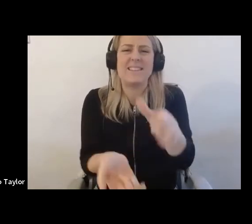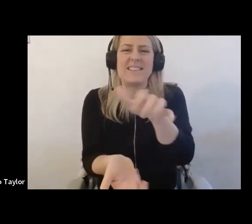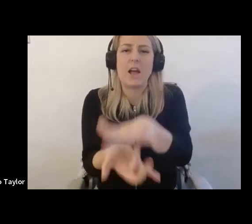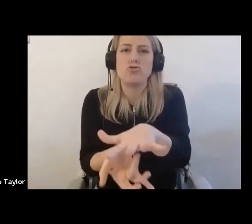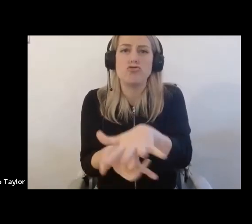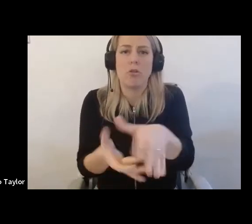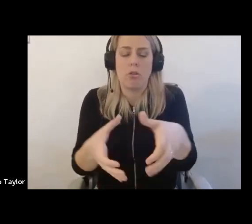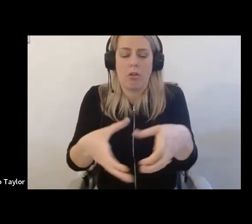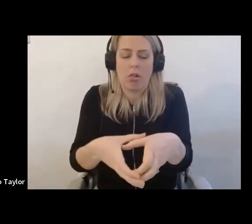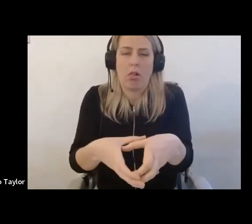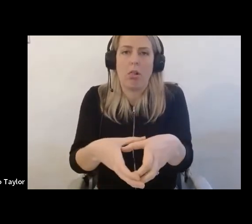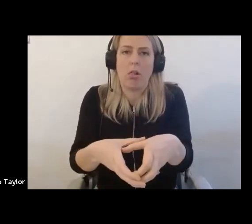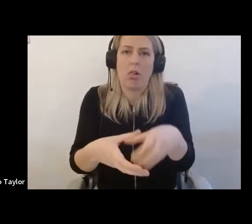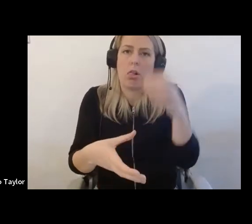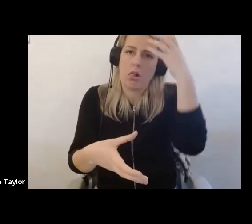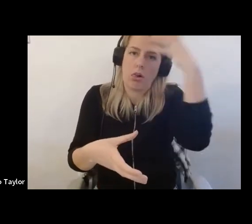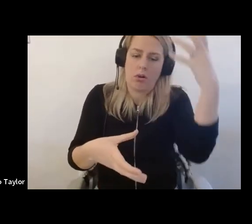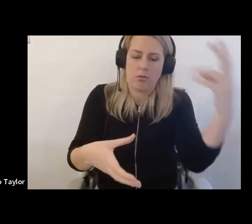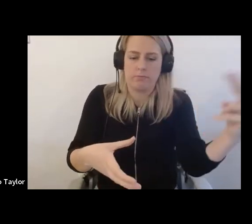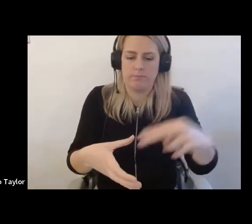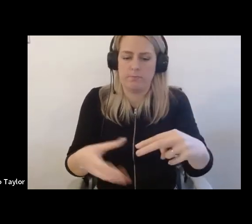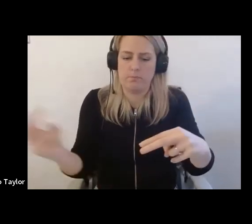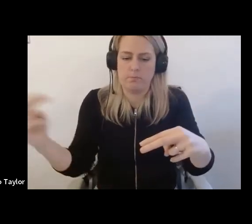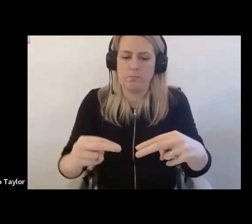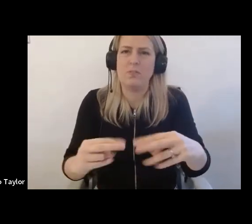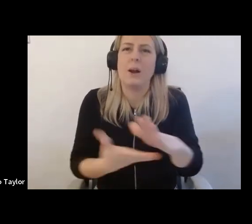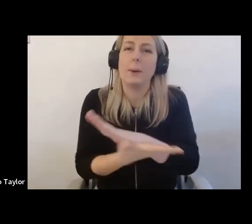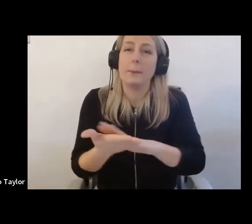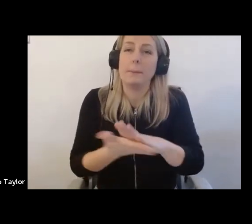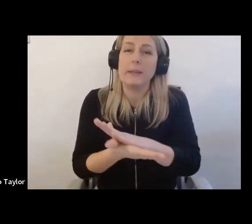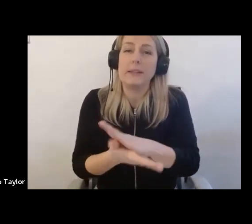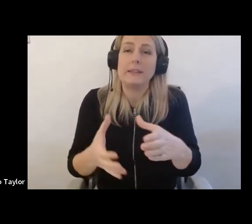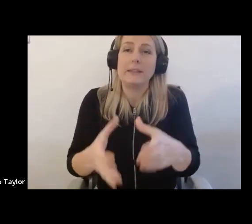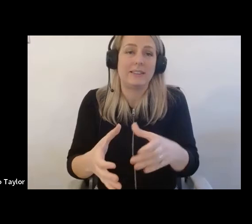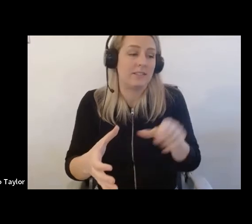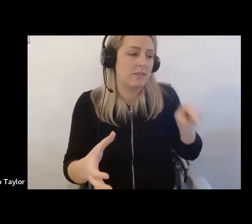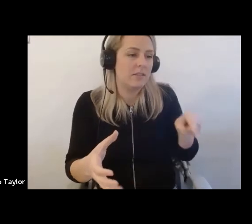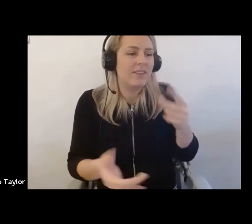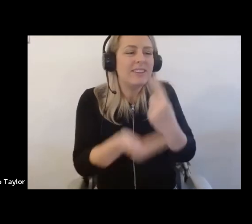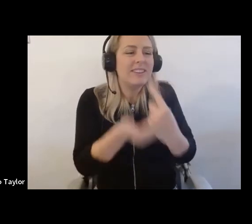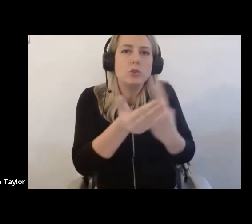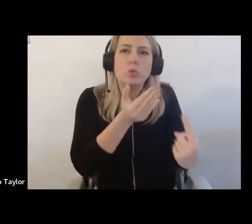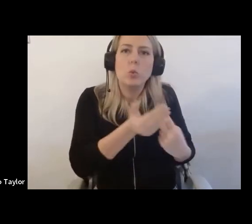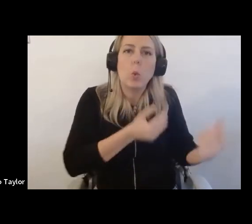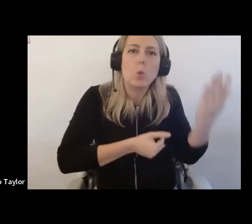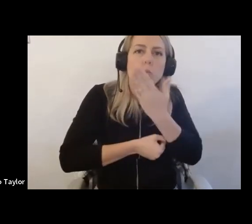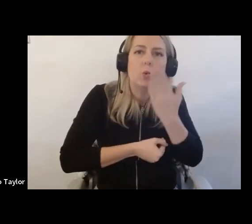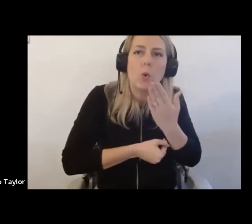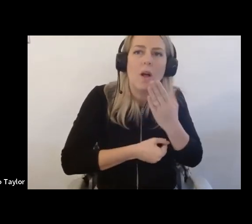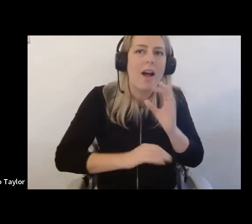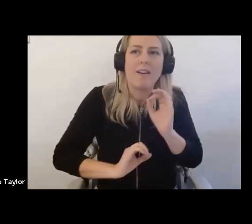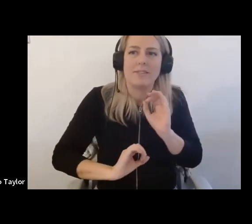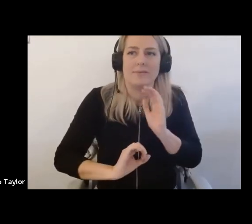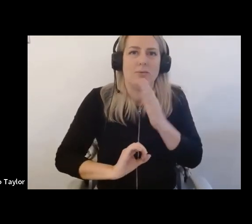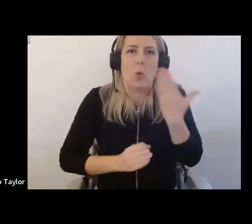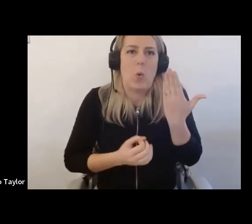as Rick talked about as well, individual schools aren't forced to pay for things